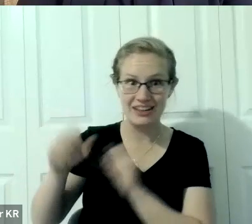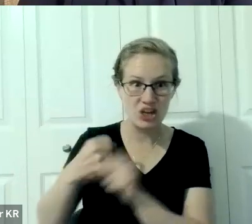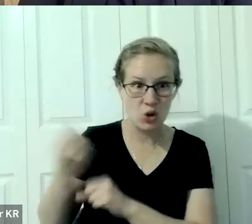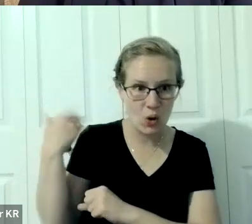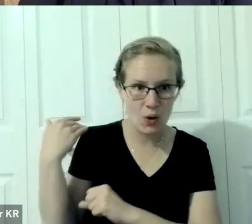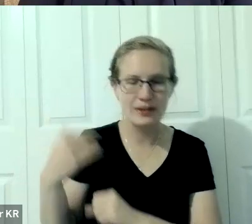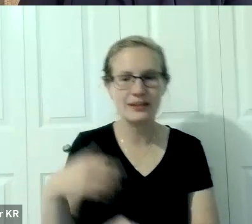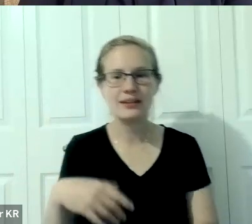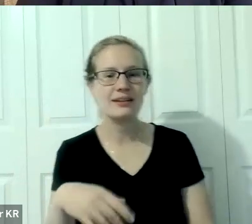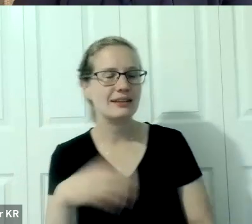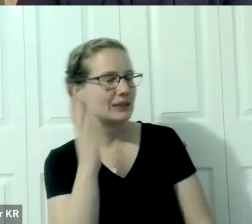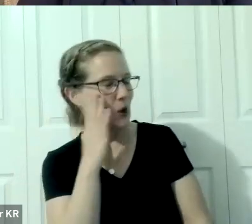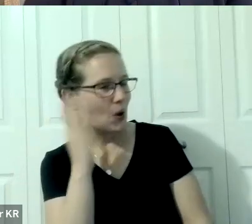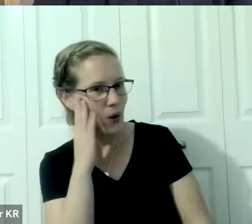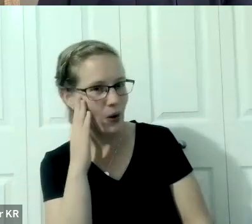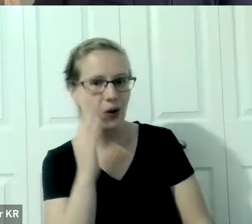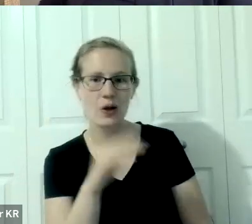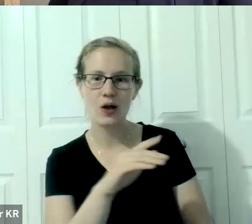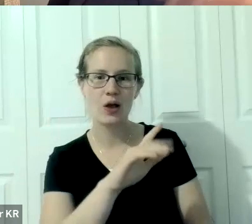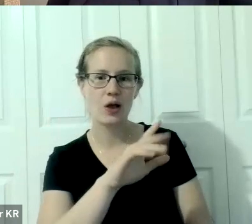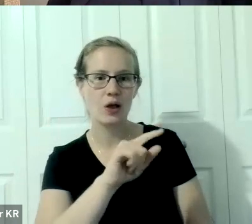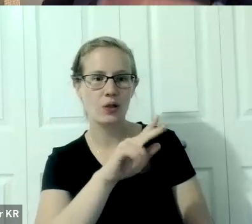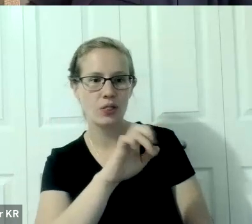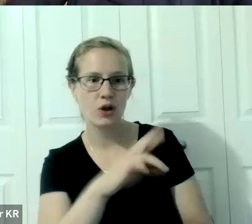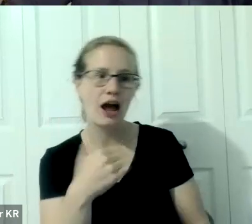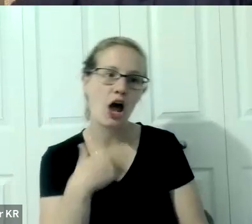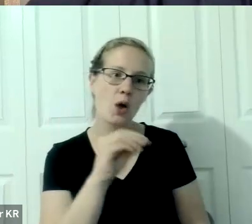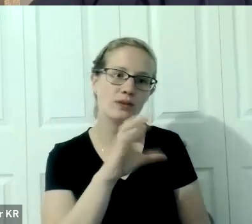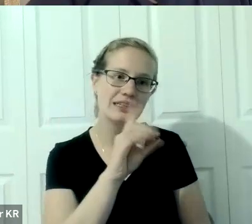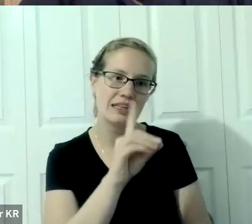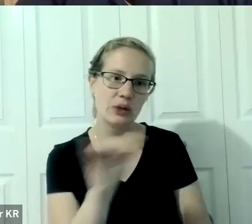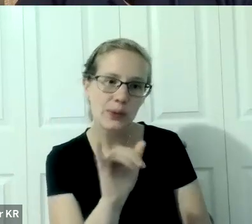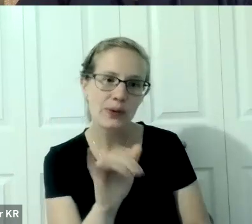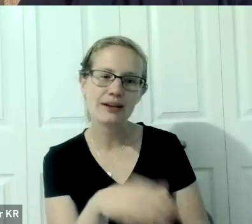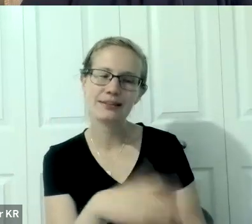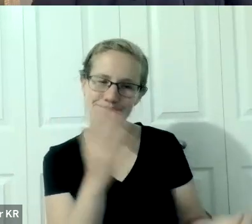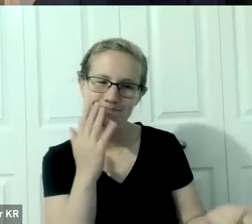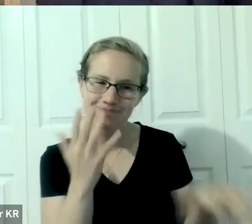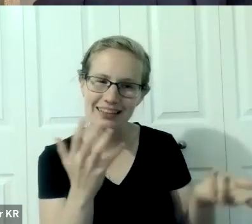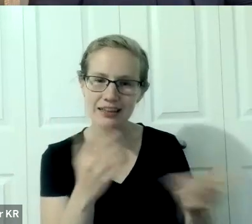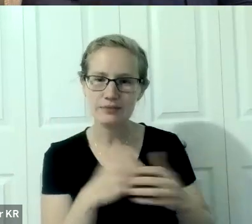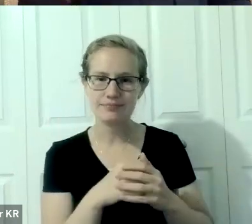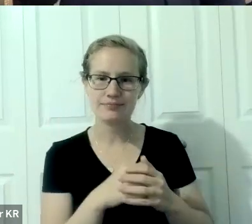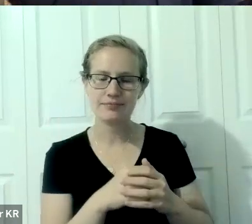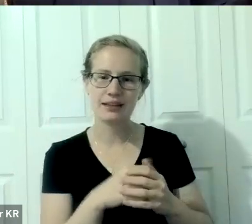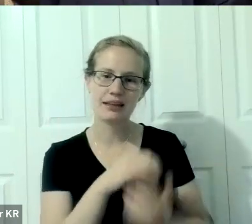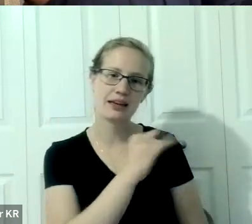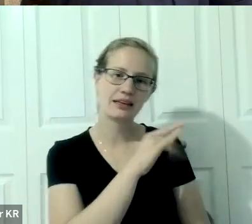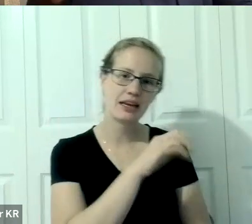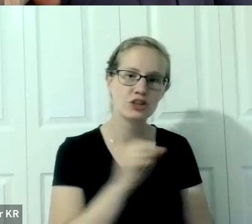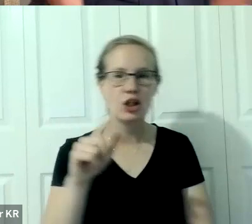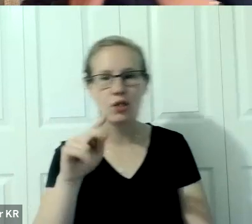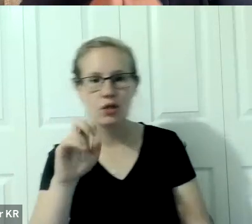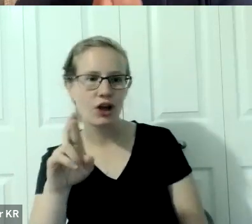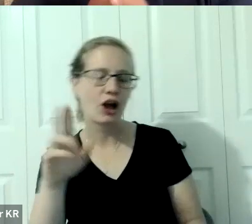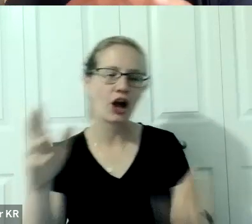There's nothing new under the sun with Luther had OCD too. So okay, you can go Ignatius route or Luther